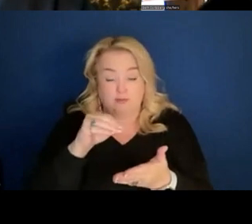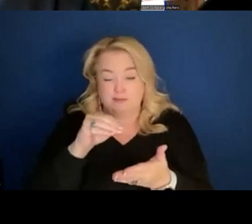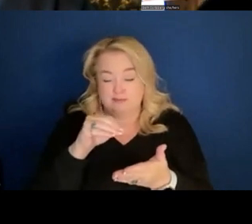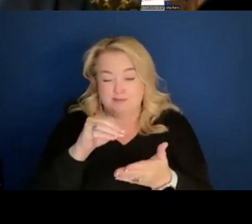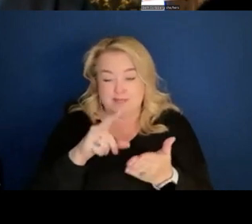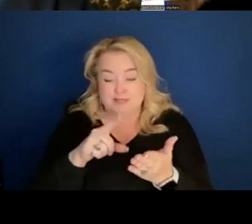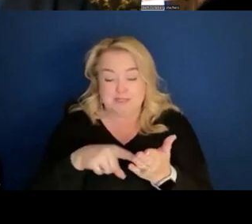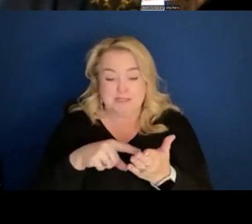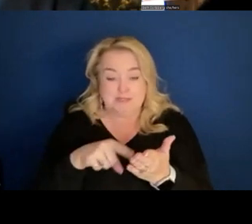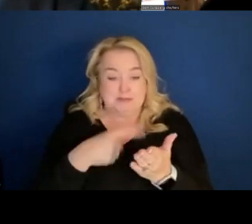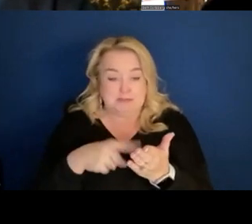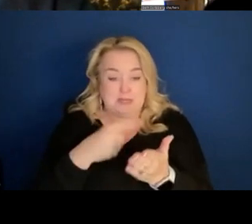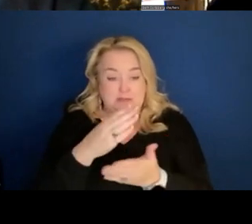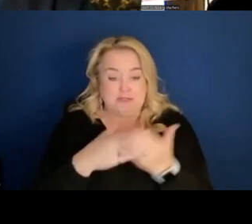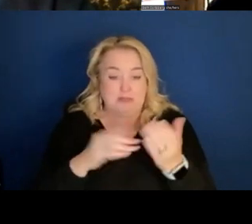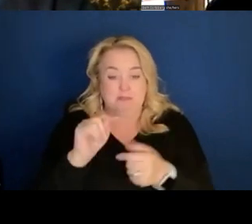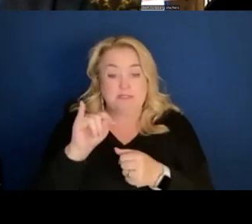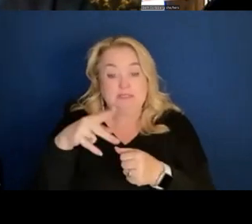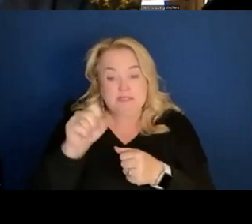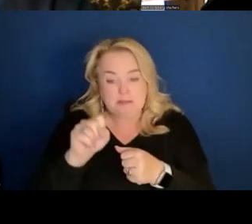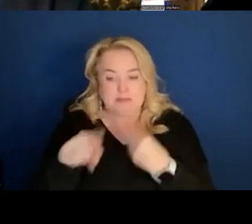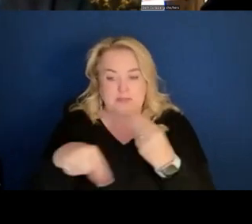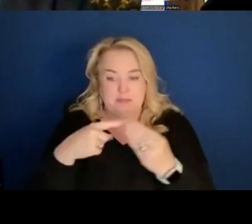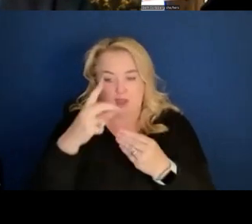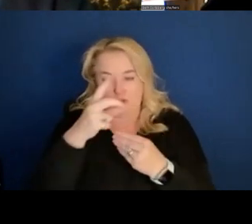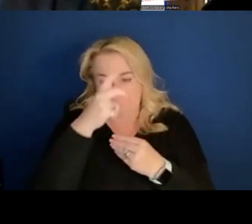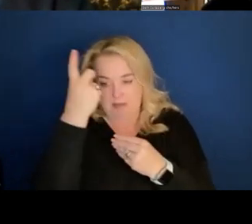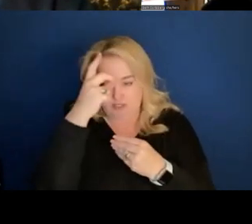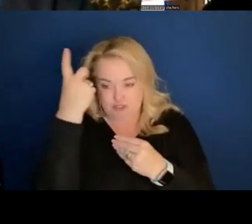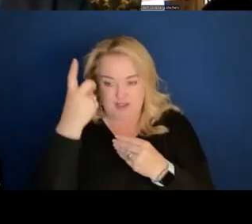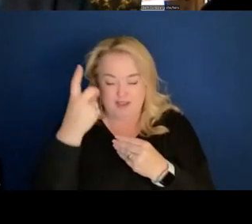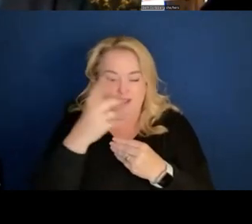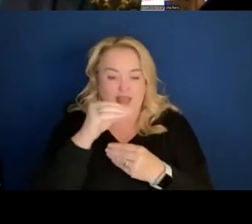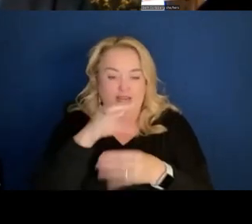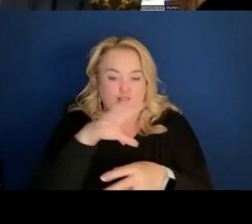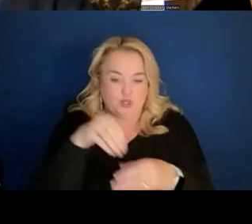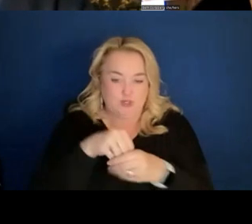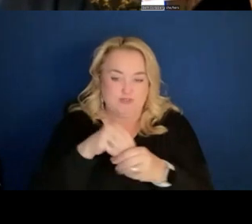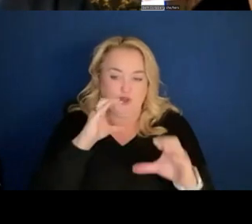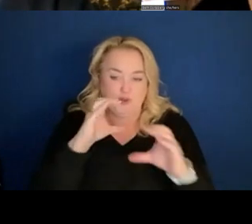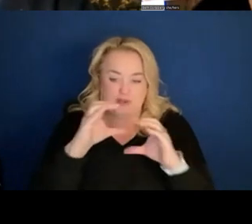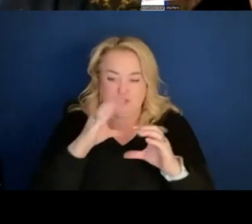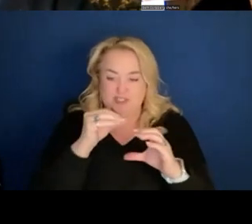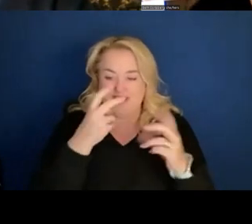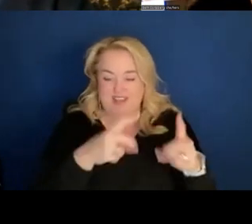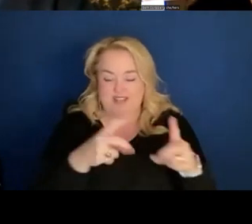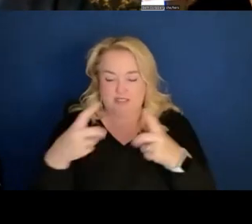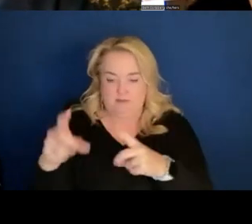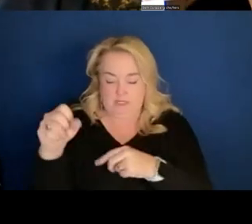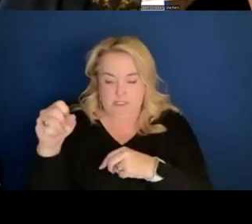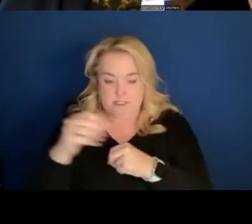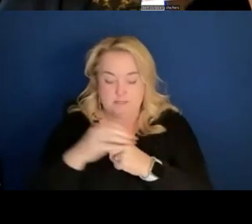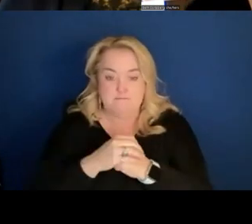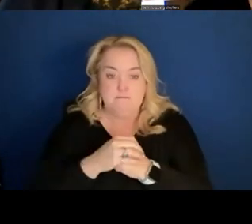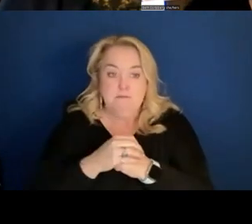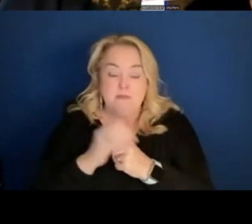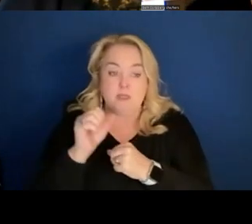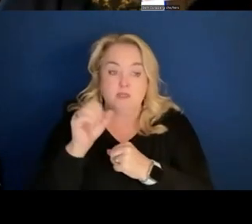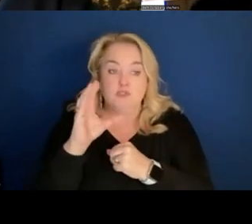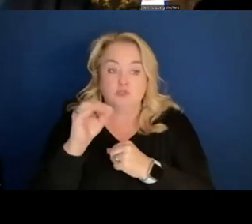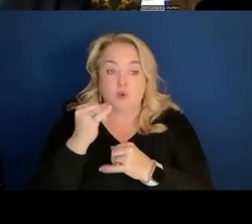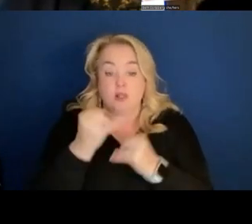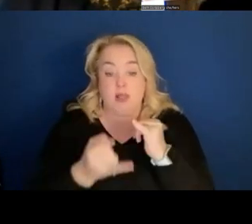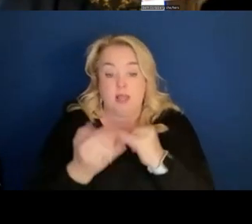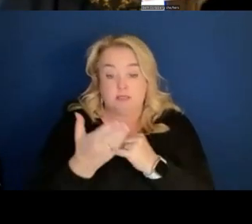some tips on dementia inclusive communication and activities by being there. So